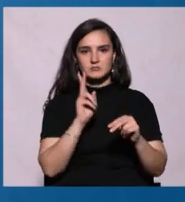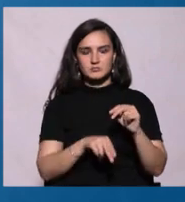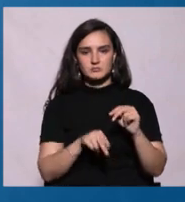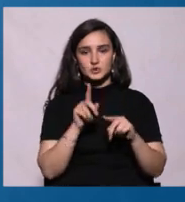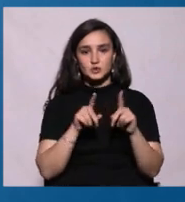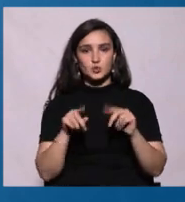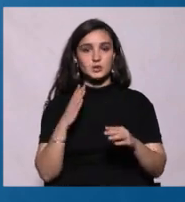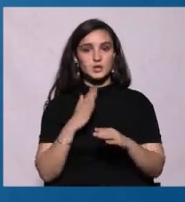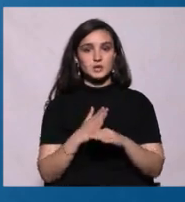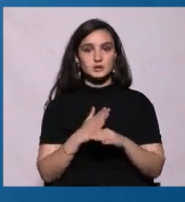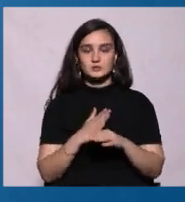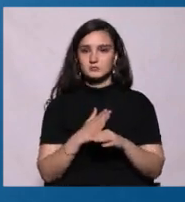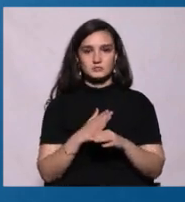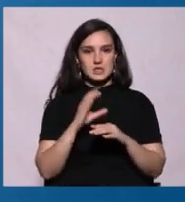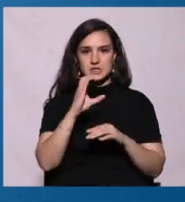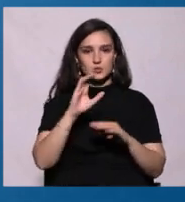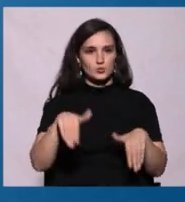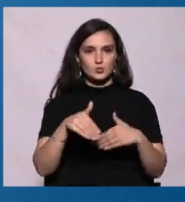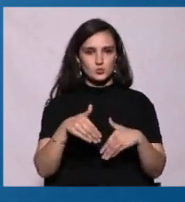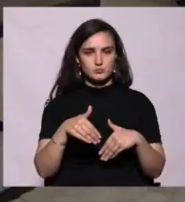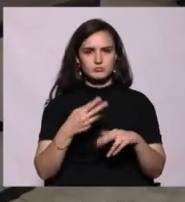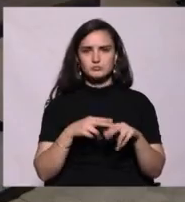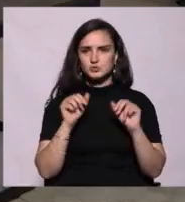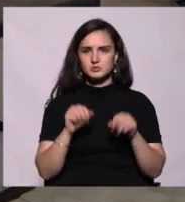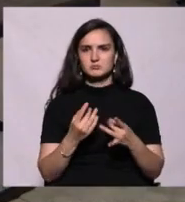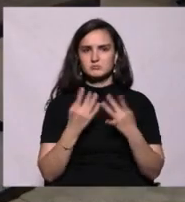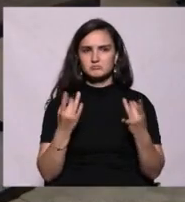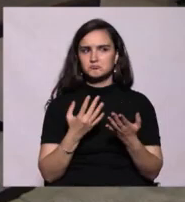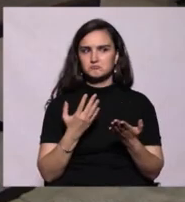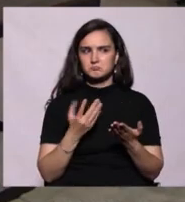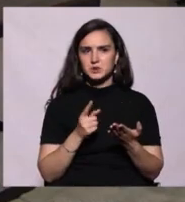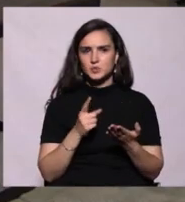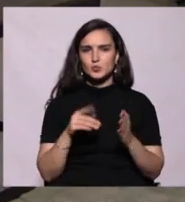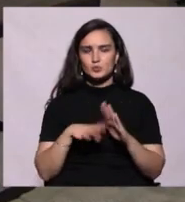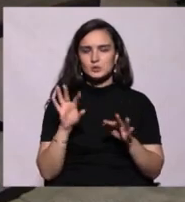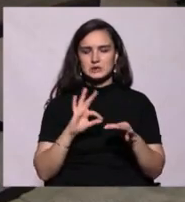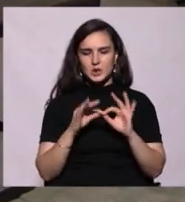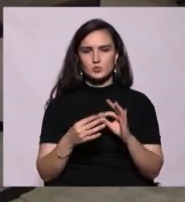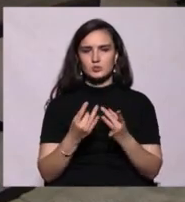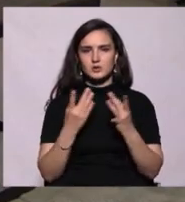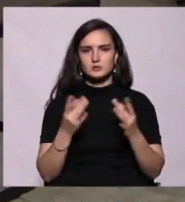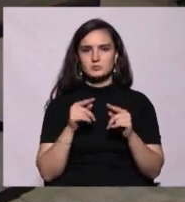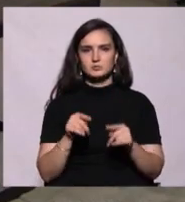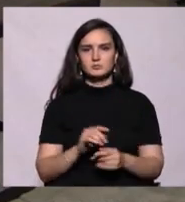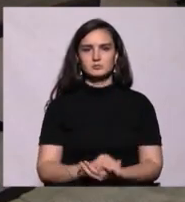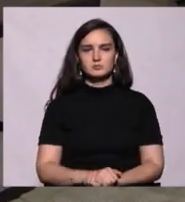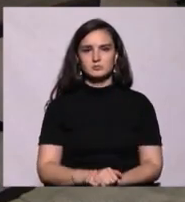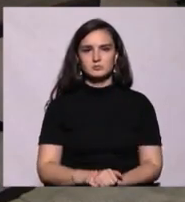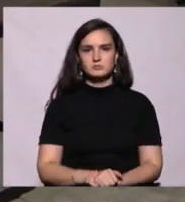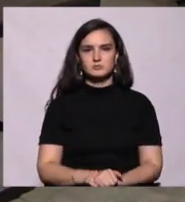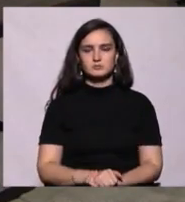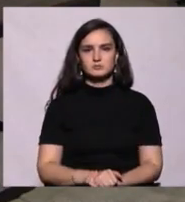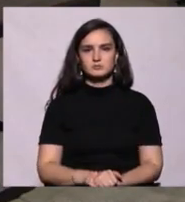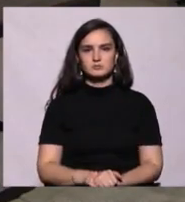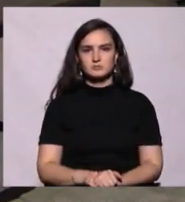some of these words do not have S. Can you please give us a bit more details on this, please? Definitely, Miss